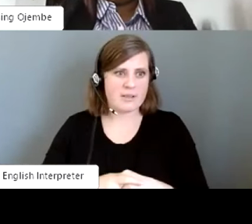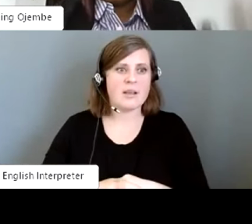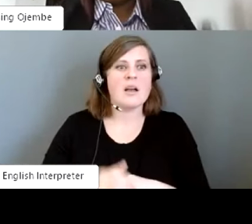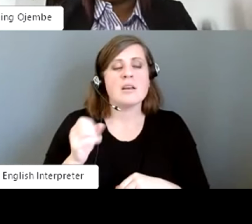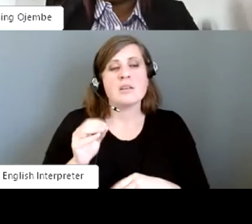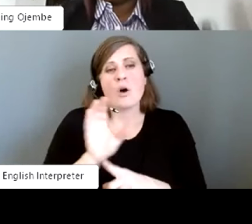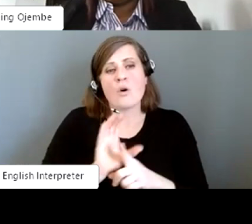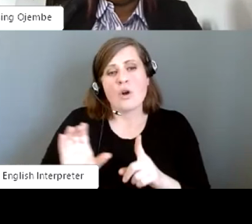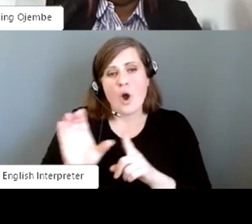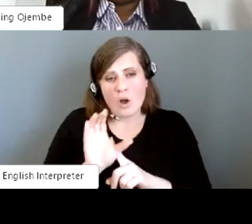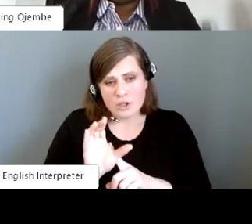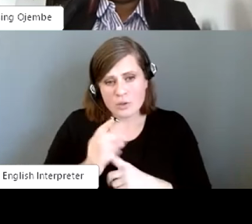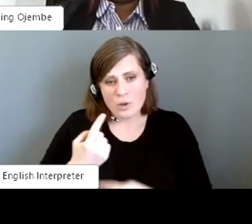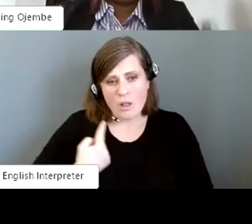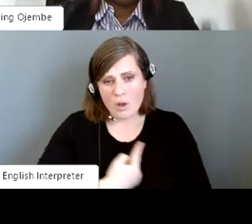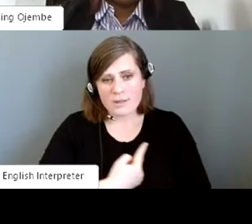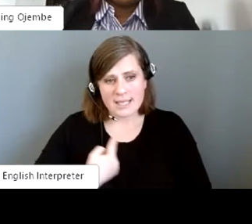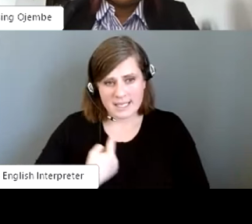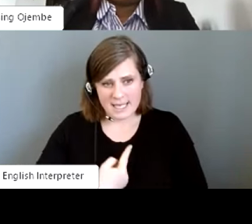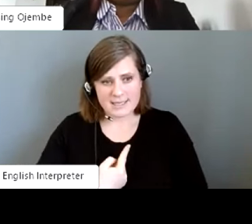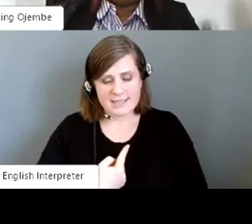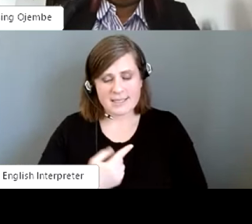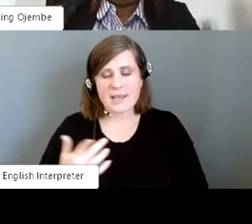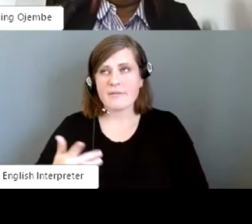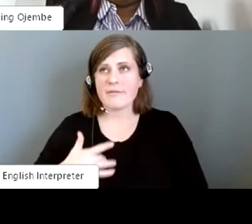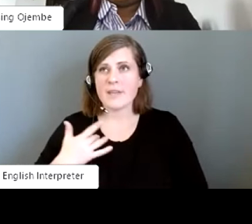conceptualized cultural loneliness is the feeling